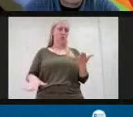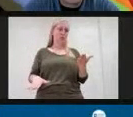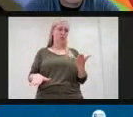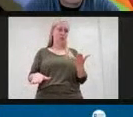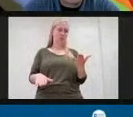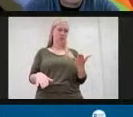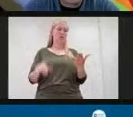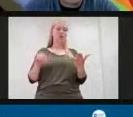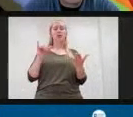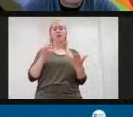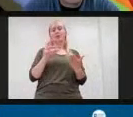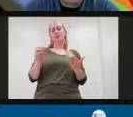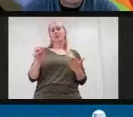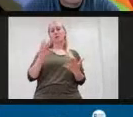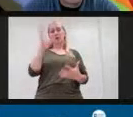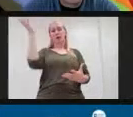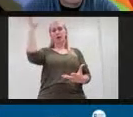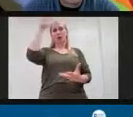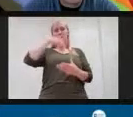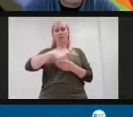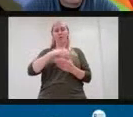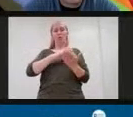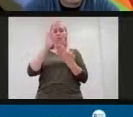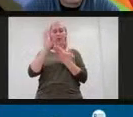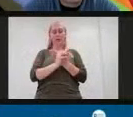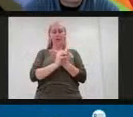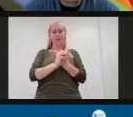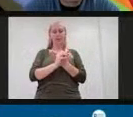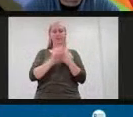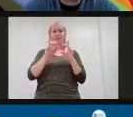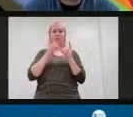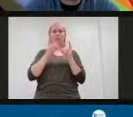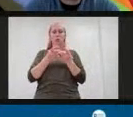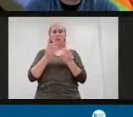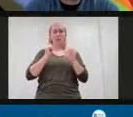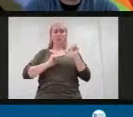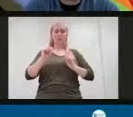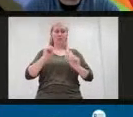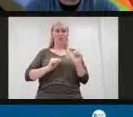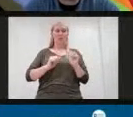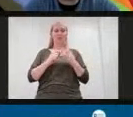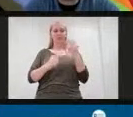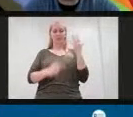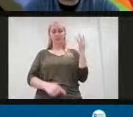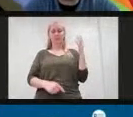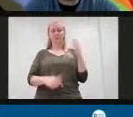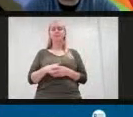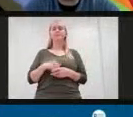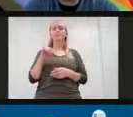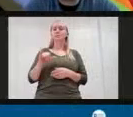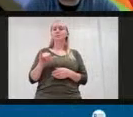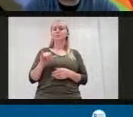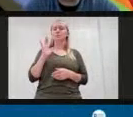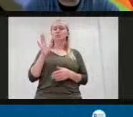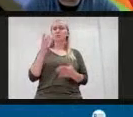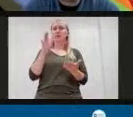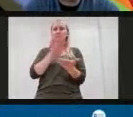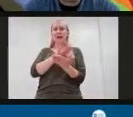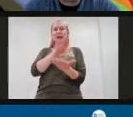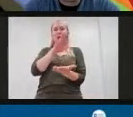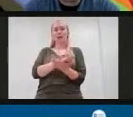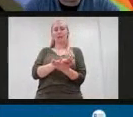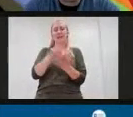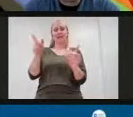That encompasses curriculum, district performance, etc., because that will be the academic achievement and safety. It's